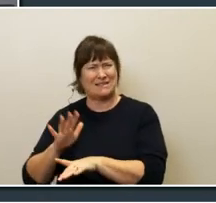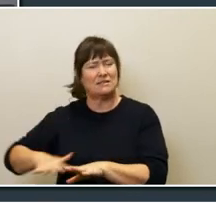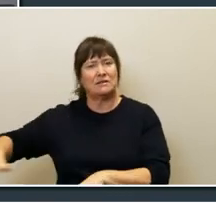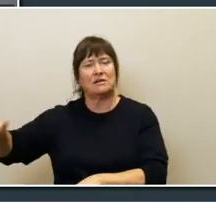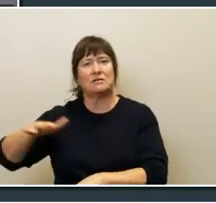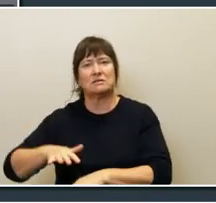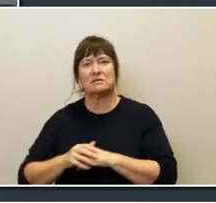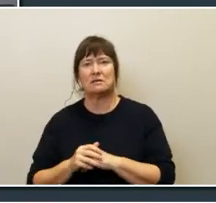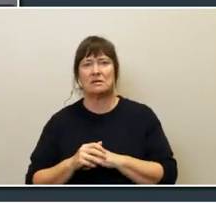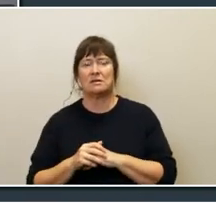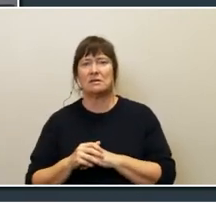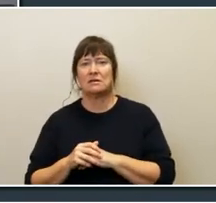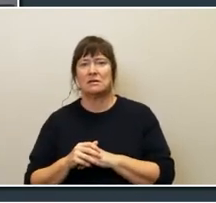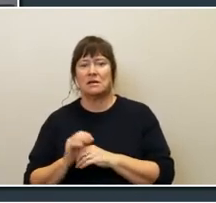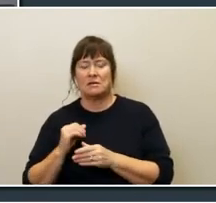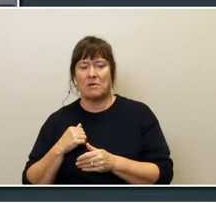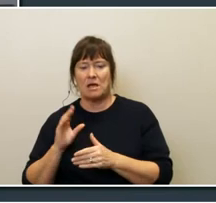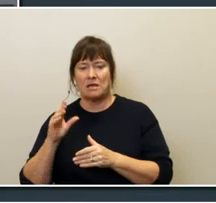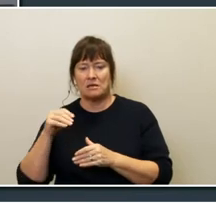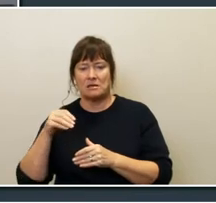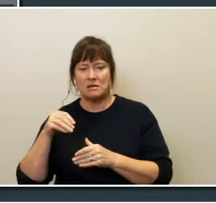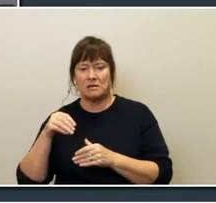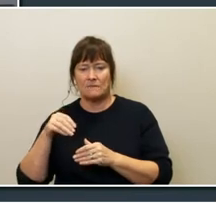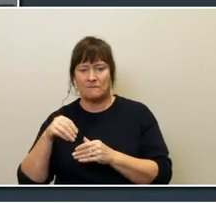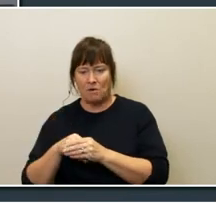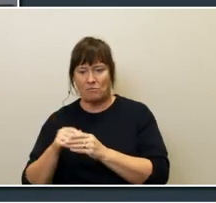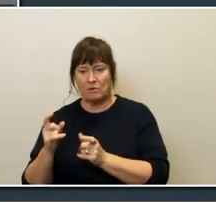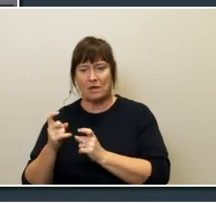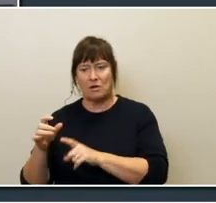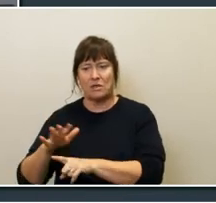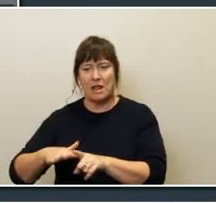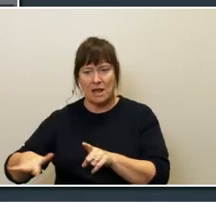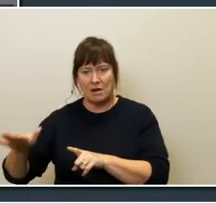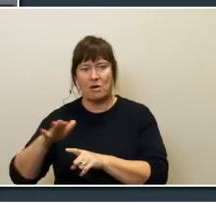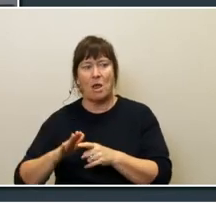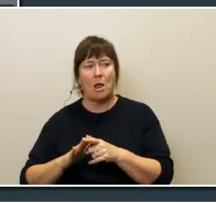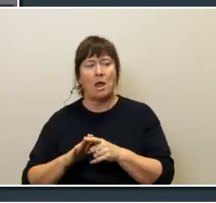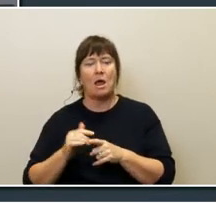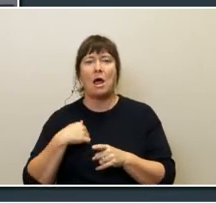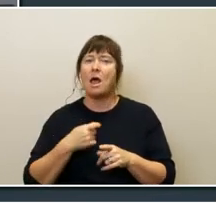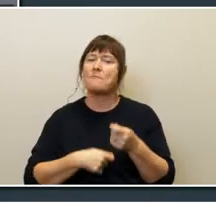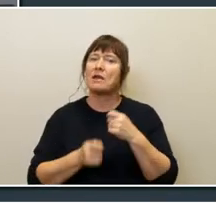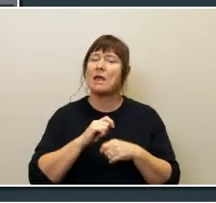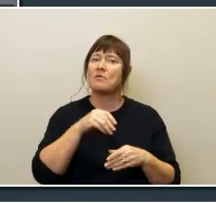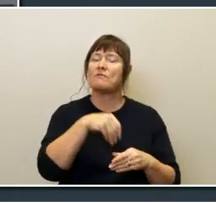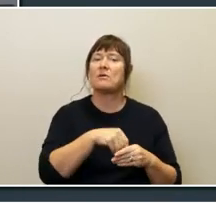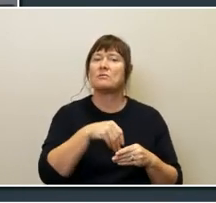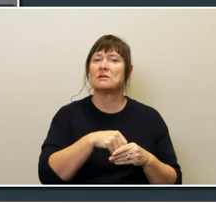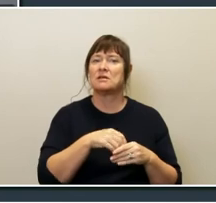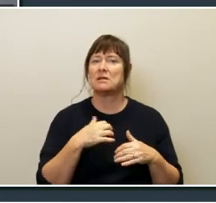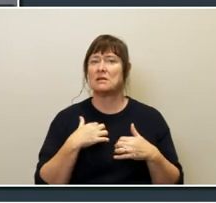My involvement in the coast care and land care in the area, this in turn led, I became involved